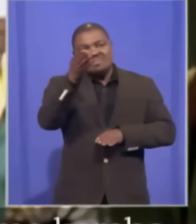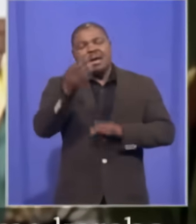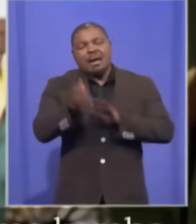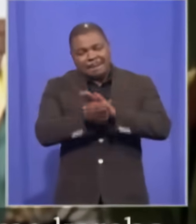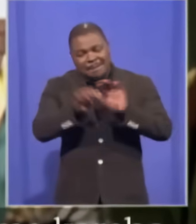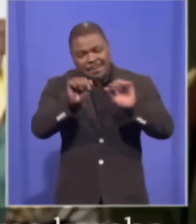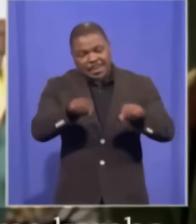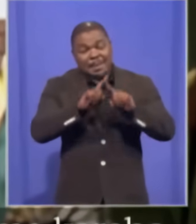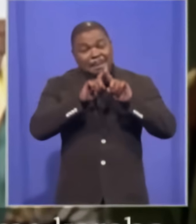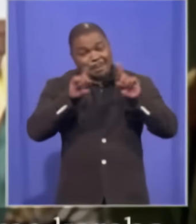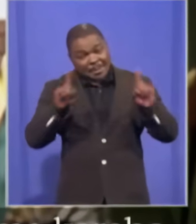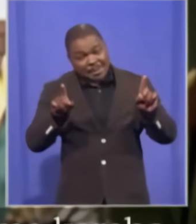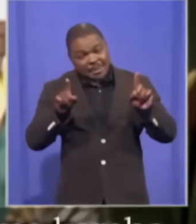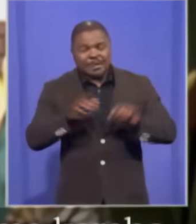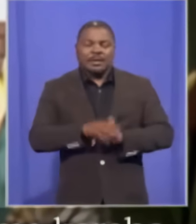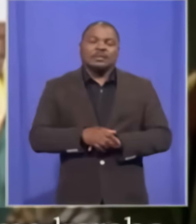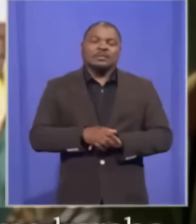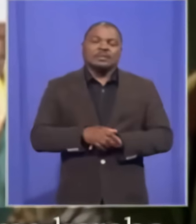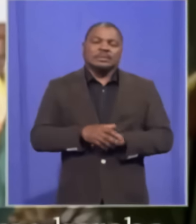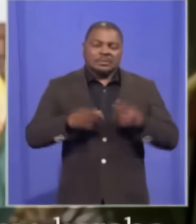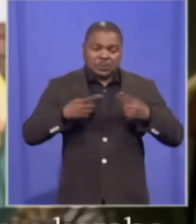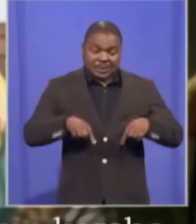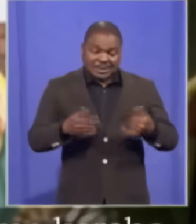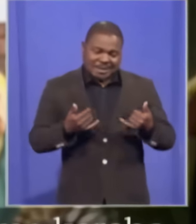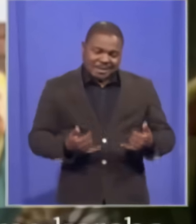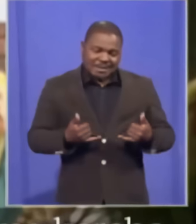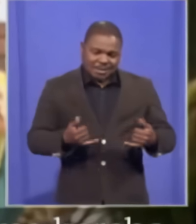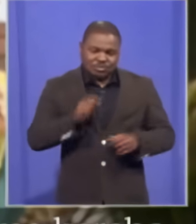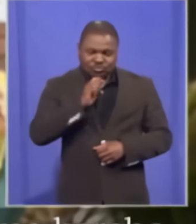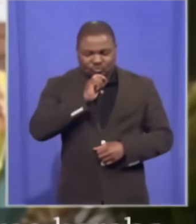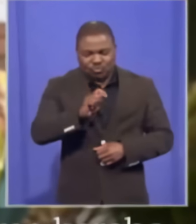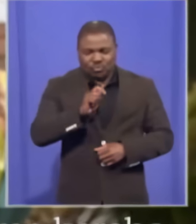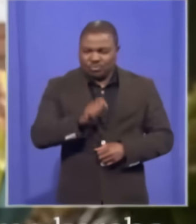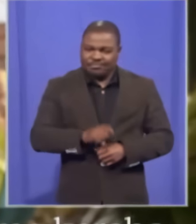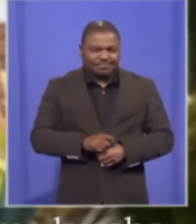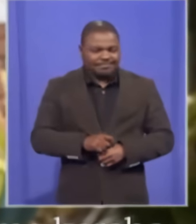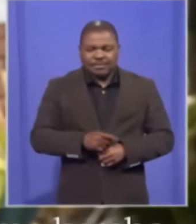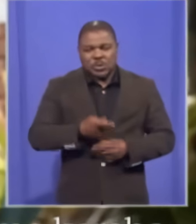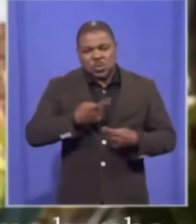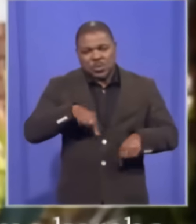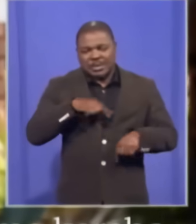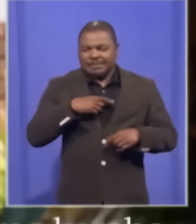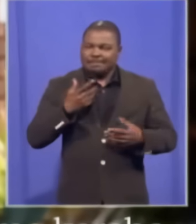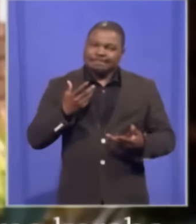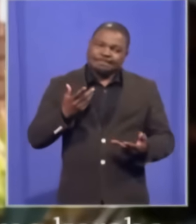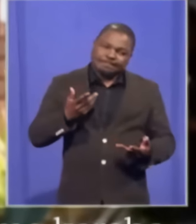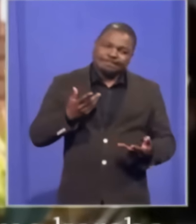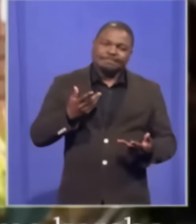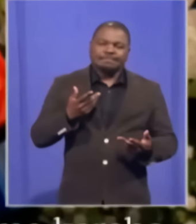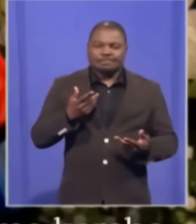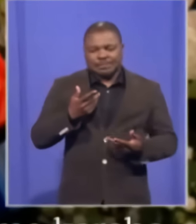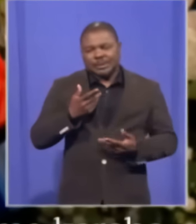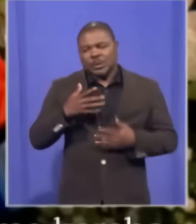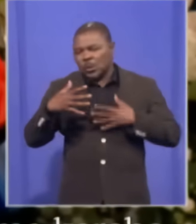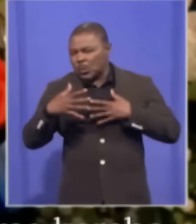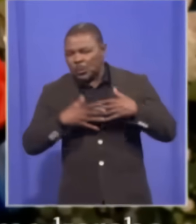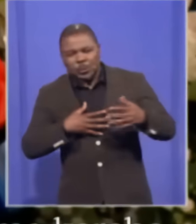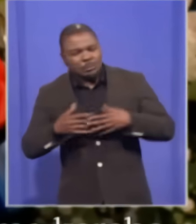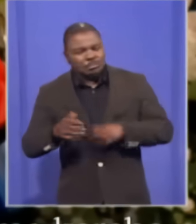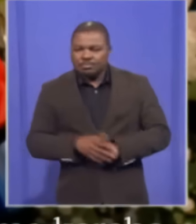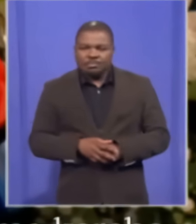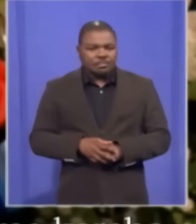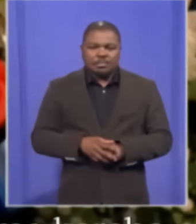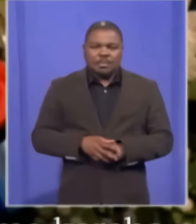member. However, at the moment, we are actually not very we are not coping. We